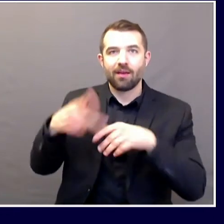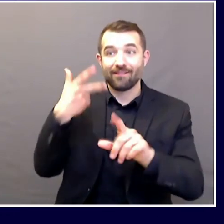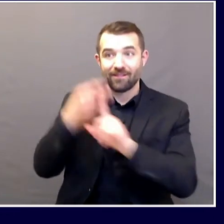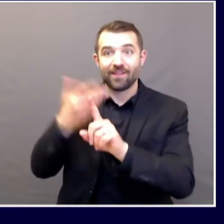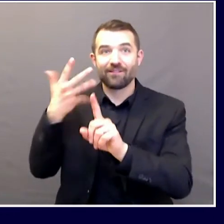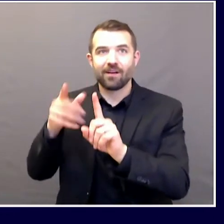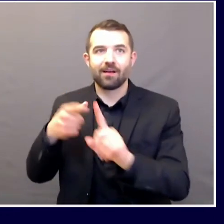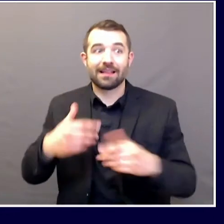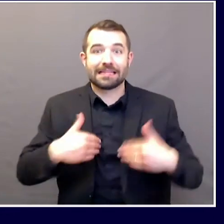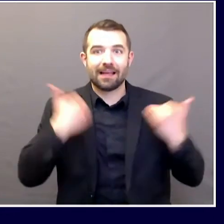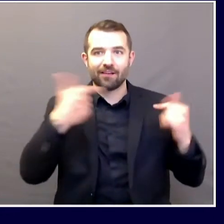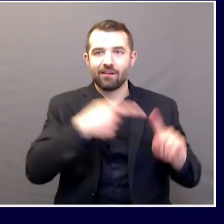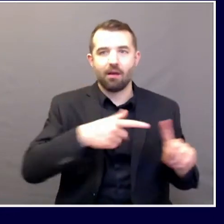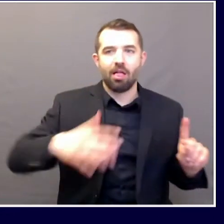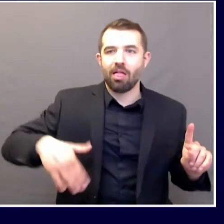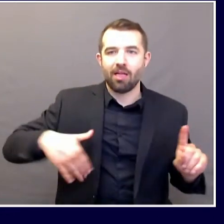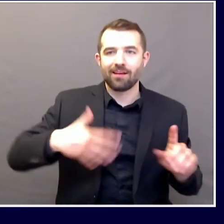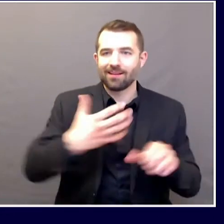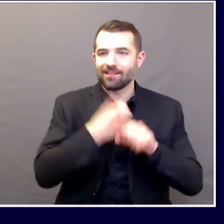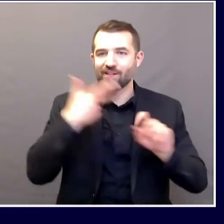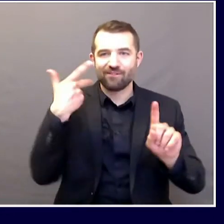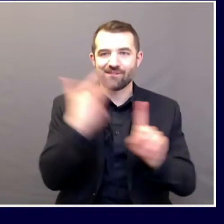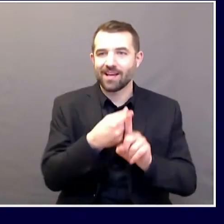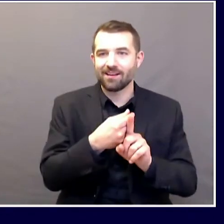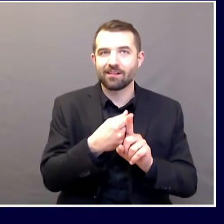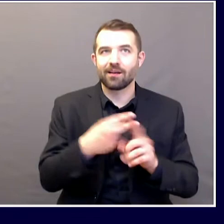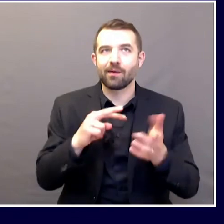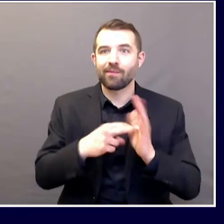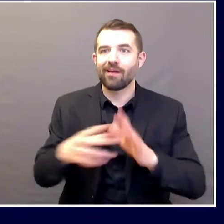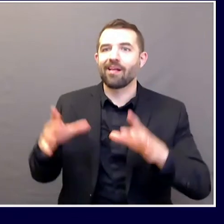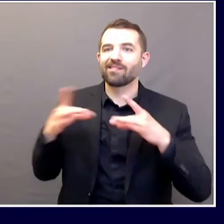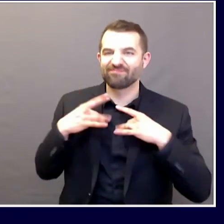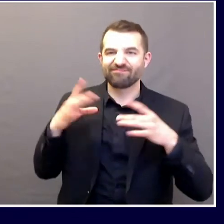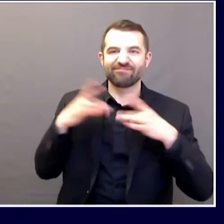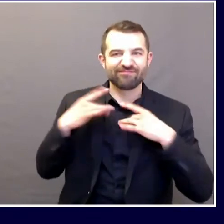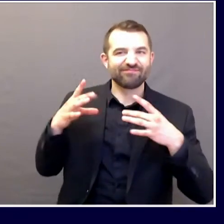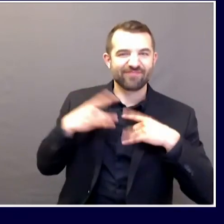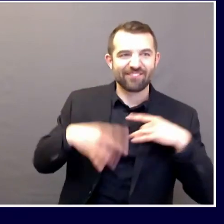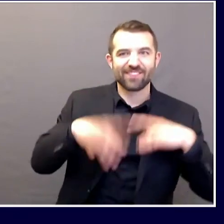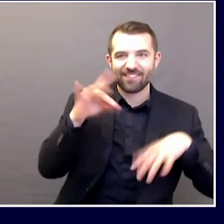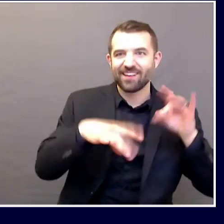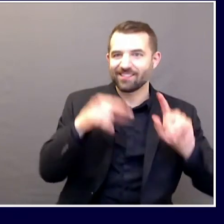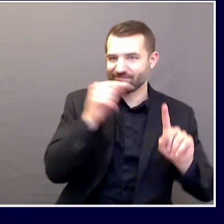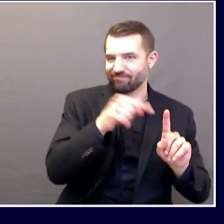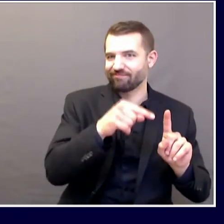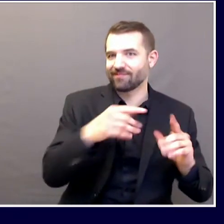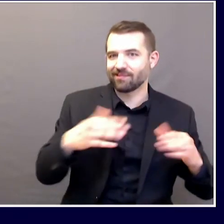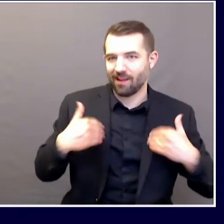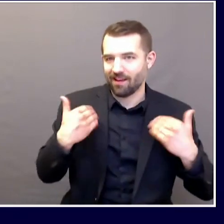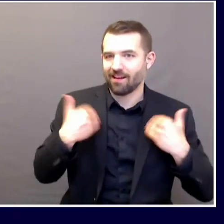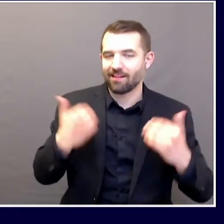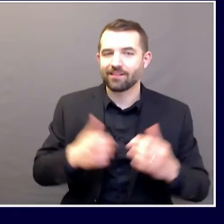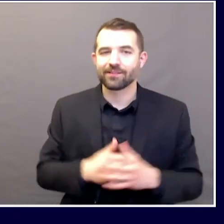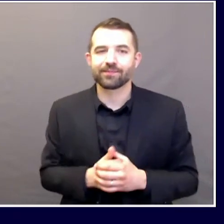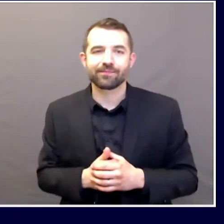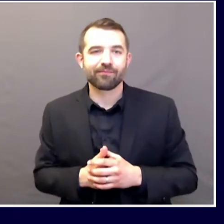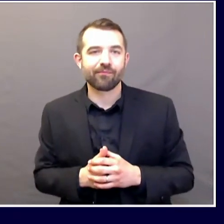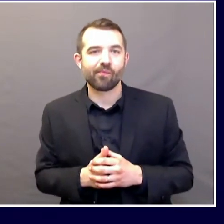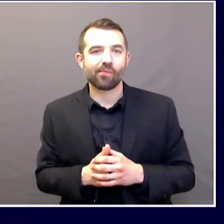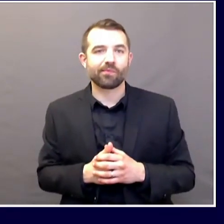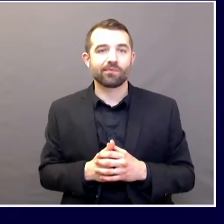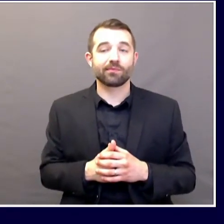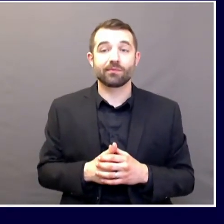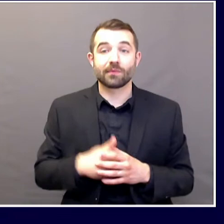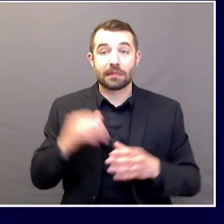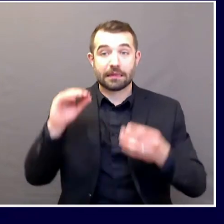numbers on your social media, on your broadcast about what specifically those numbers look like, but just to recap them for everybody, as of right